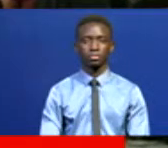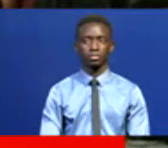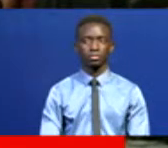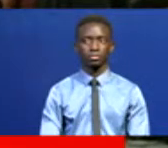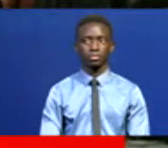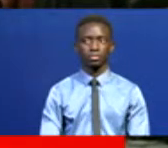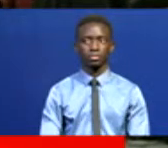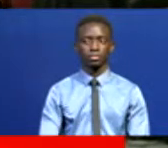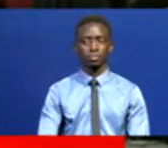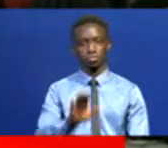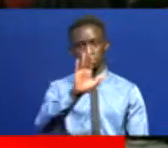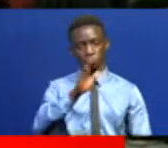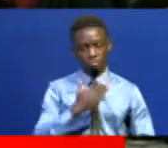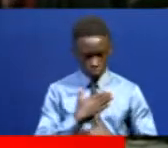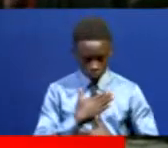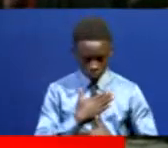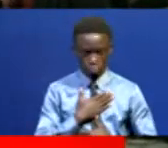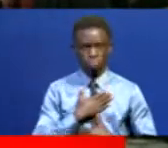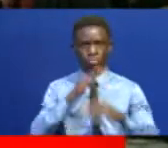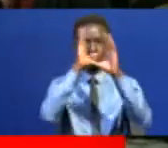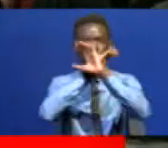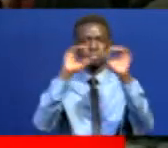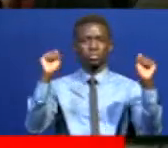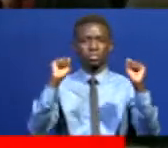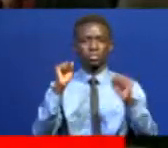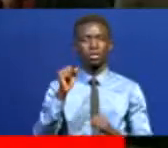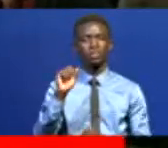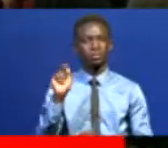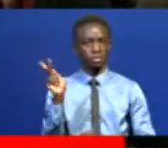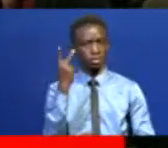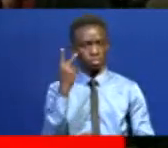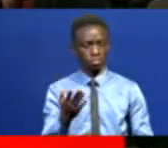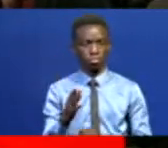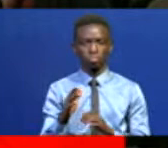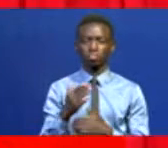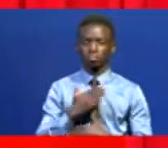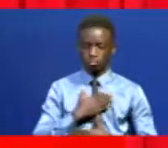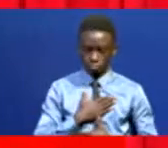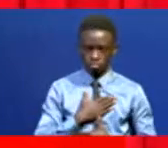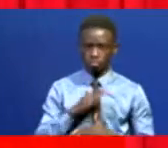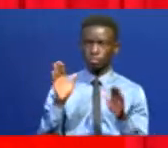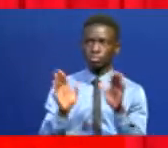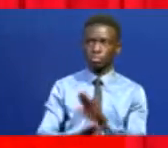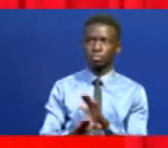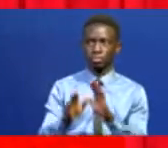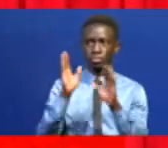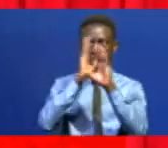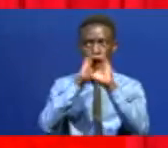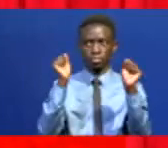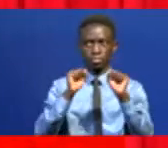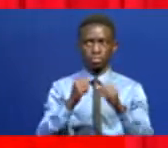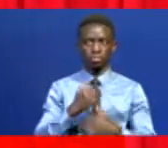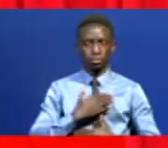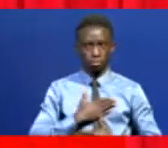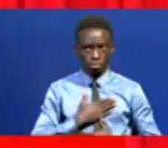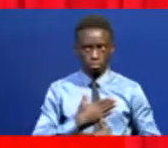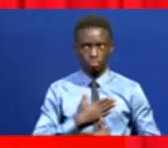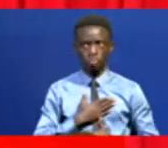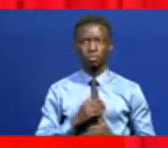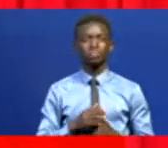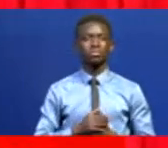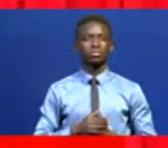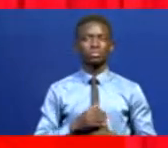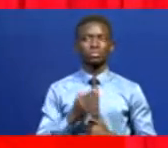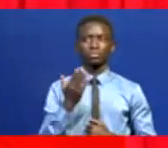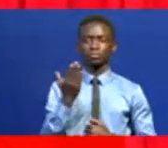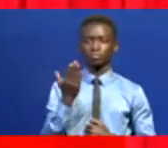Your Excellency, the President of the Republic, Your Excellency, the Deputy President, Your Excellency, Mama Rocho, Your